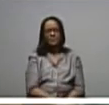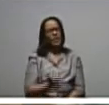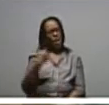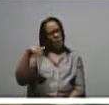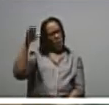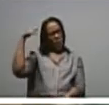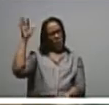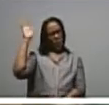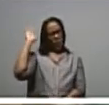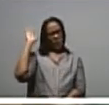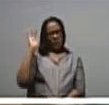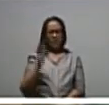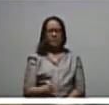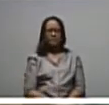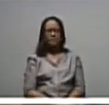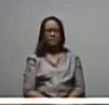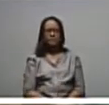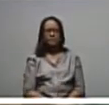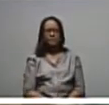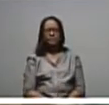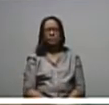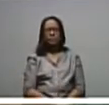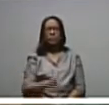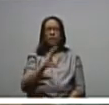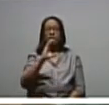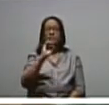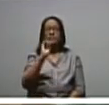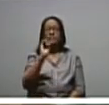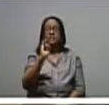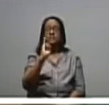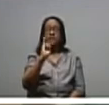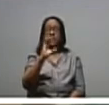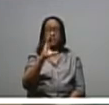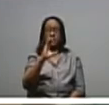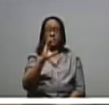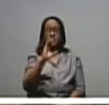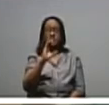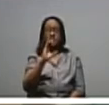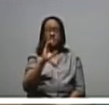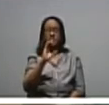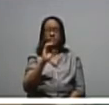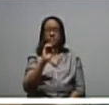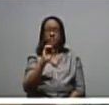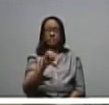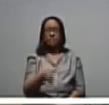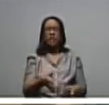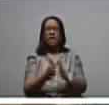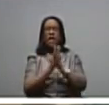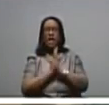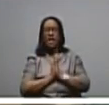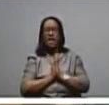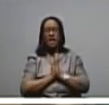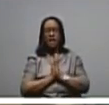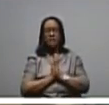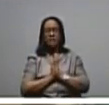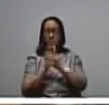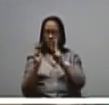And the carpenter at St. Mary's came to me and said, can I have a day off to go to the